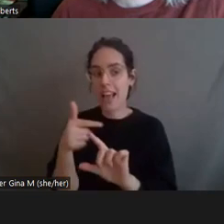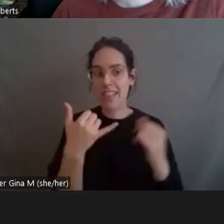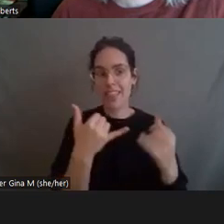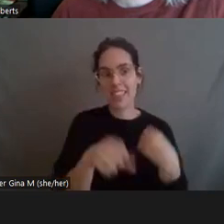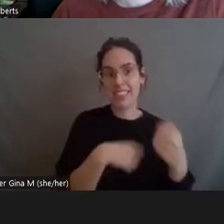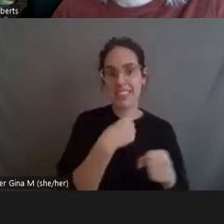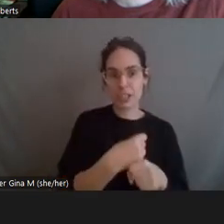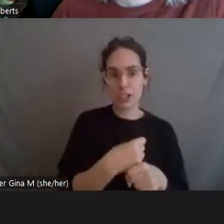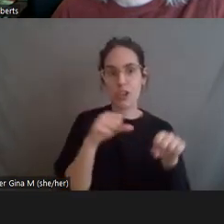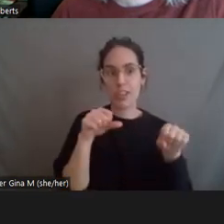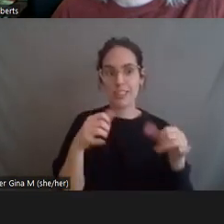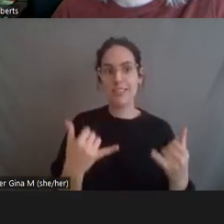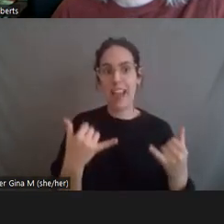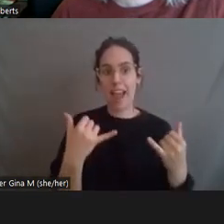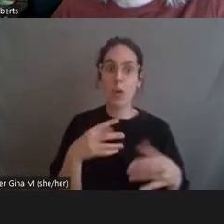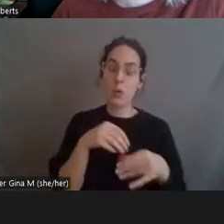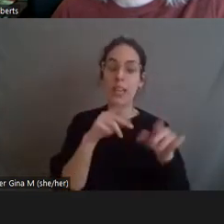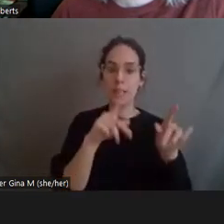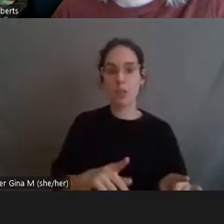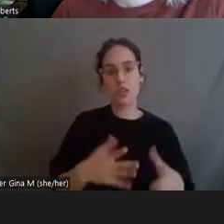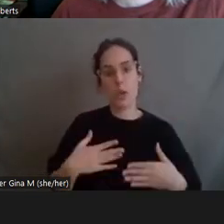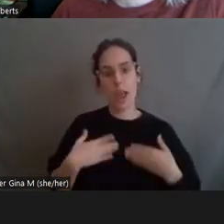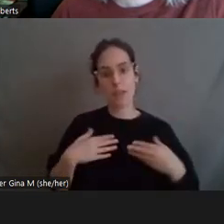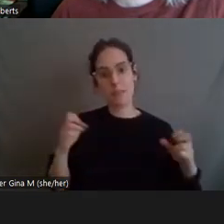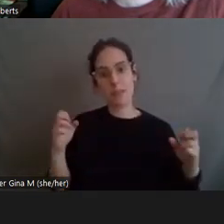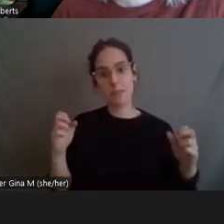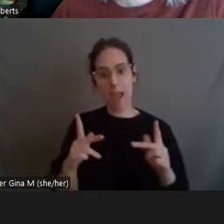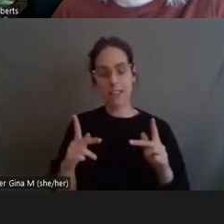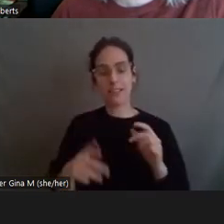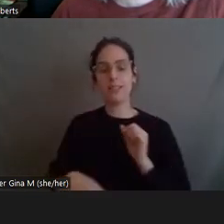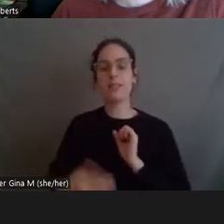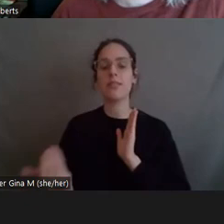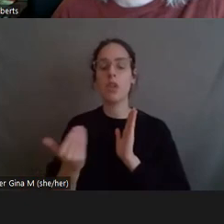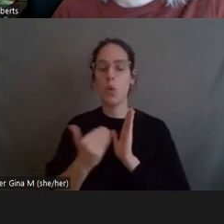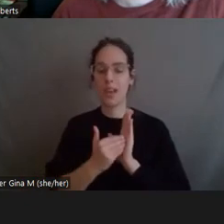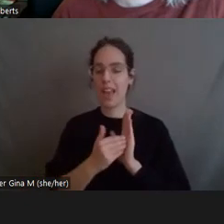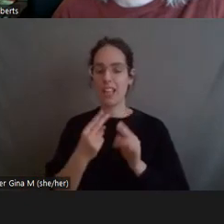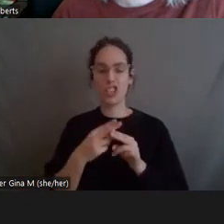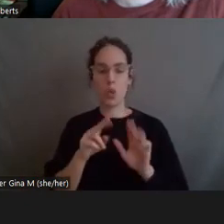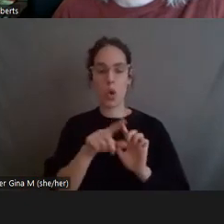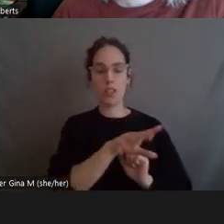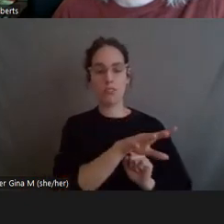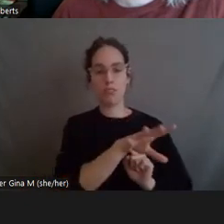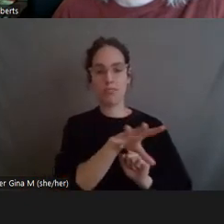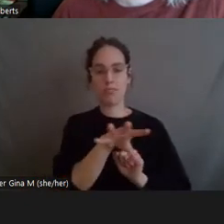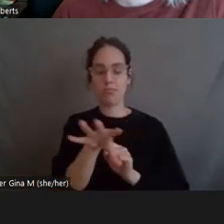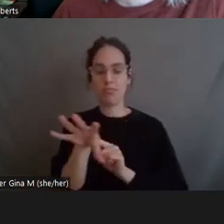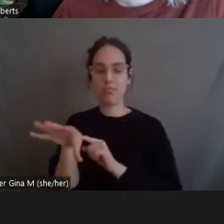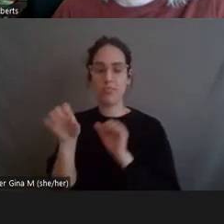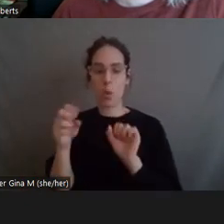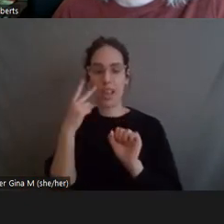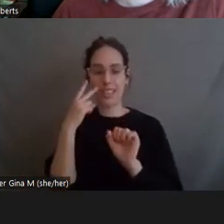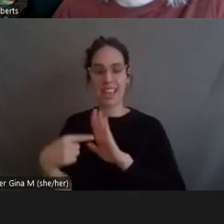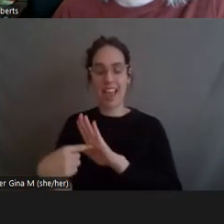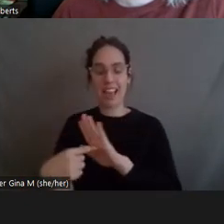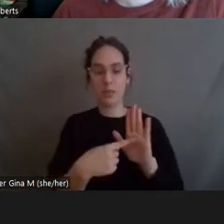really happy to be back. So again, just another quick view of the exhibition before we go into a little bit more detail